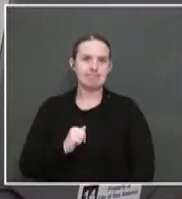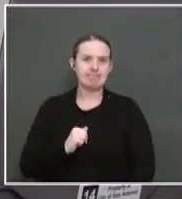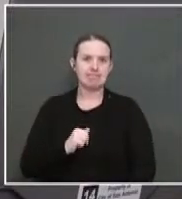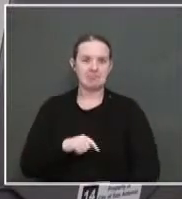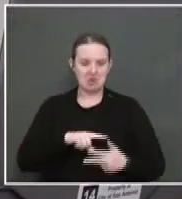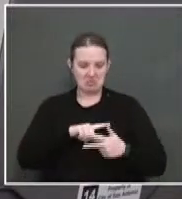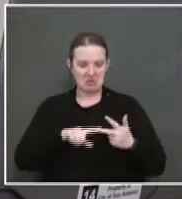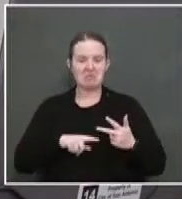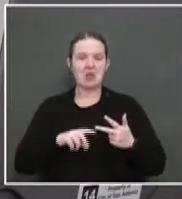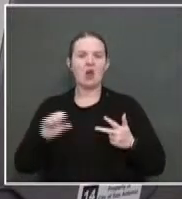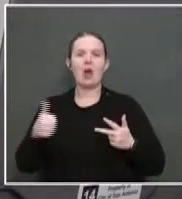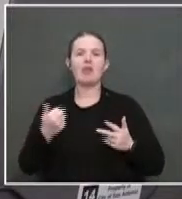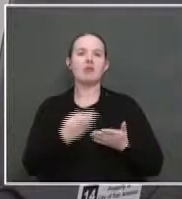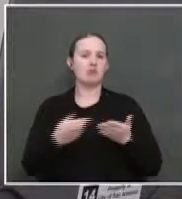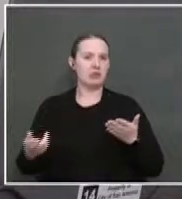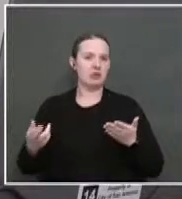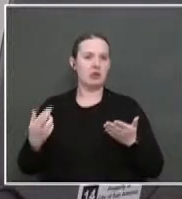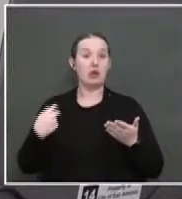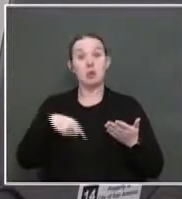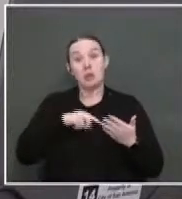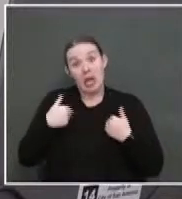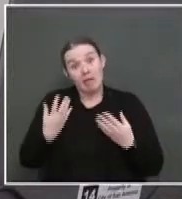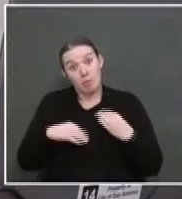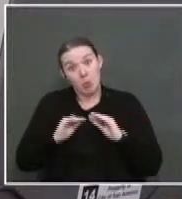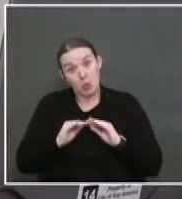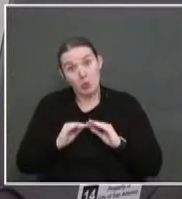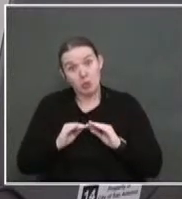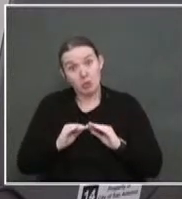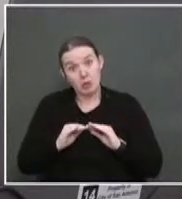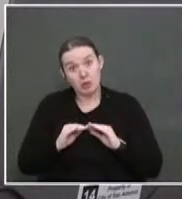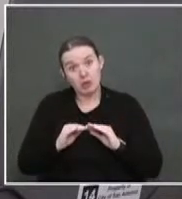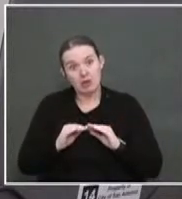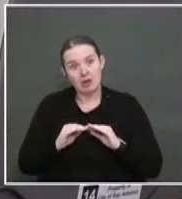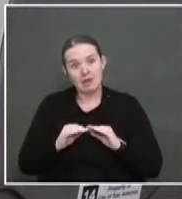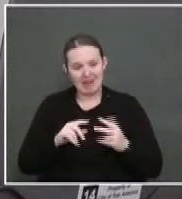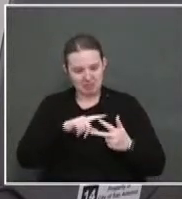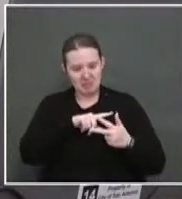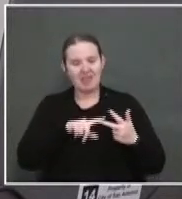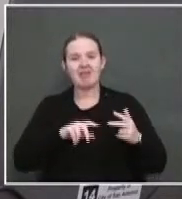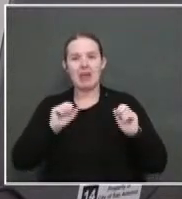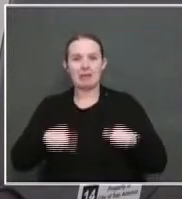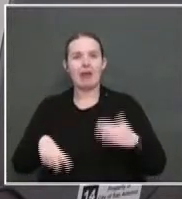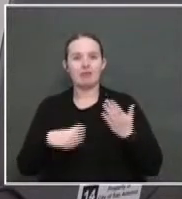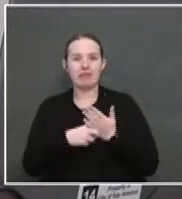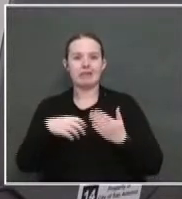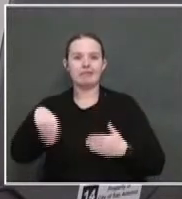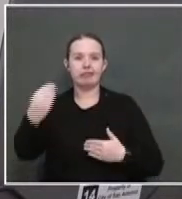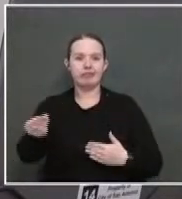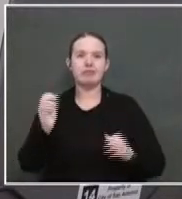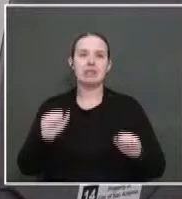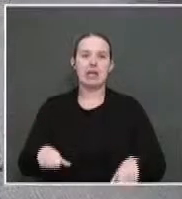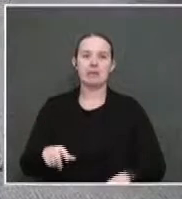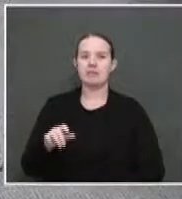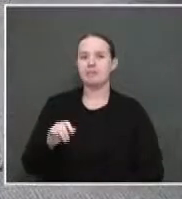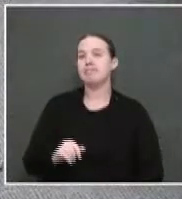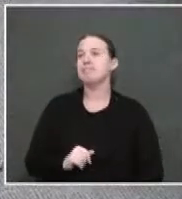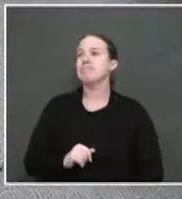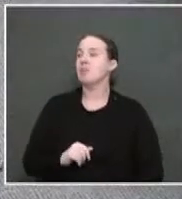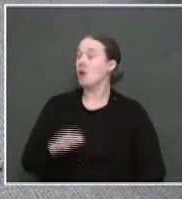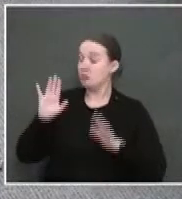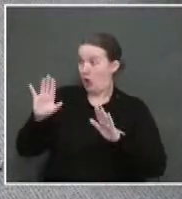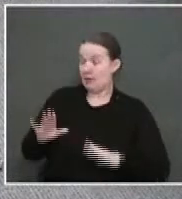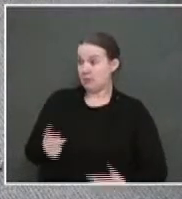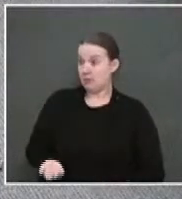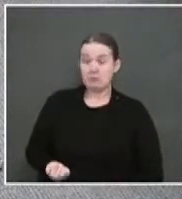additional resources, not that we have more of, but they also have the authority to cite if there was a call. Yeah,